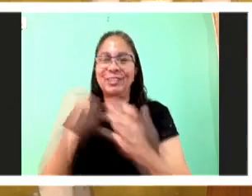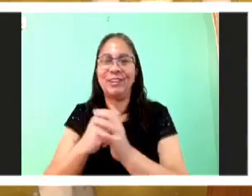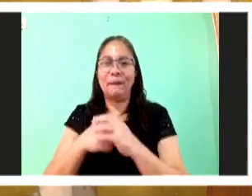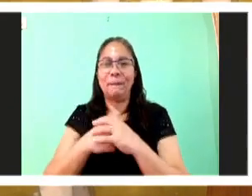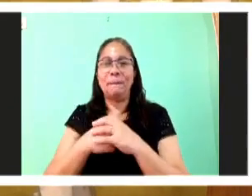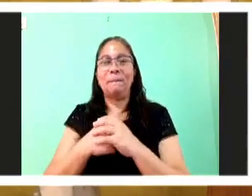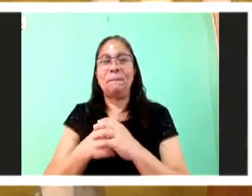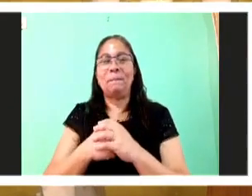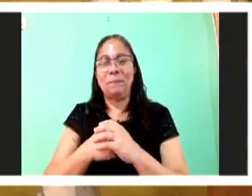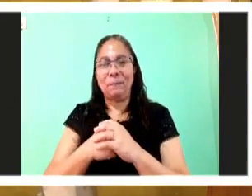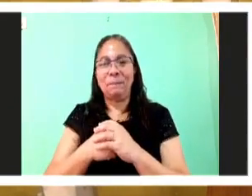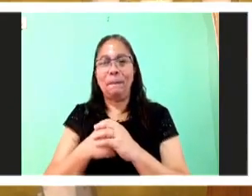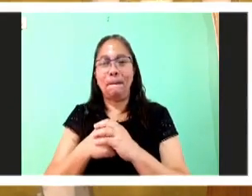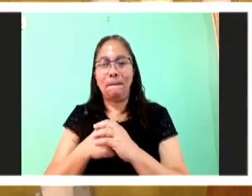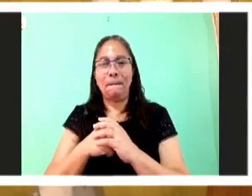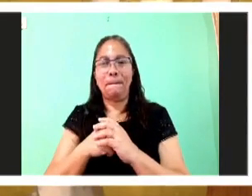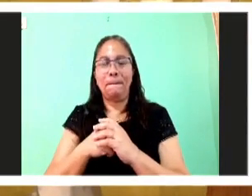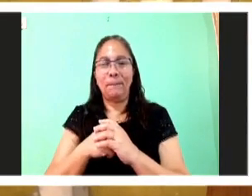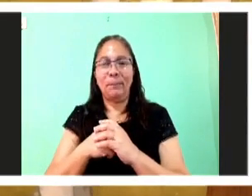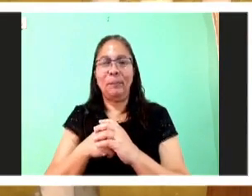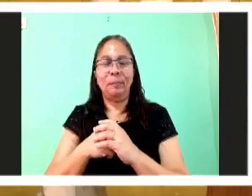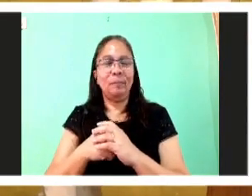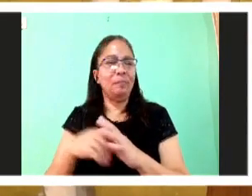Enjoy your lunch.